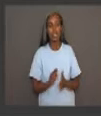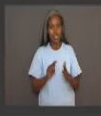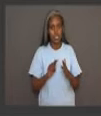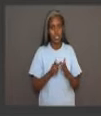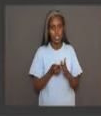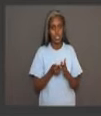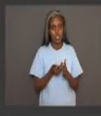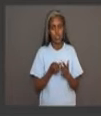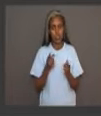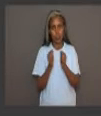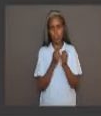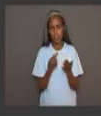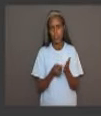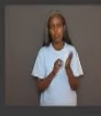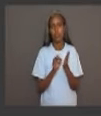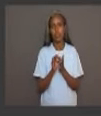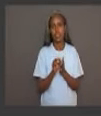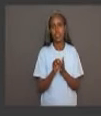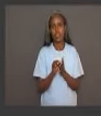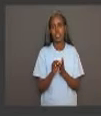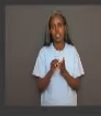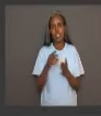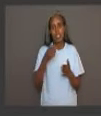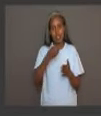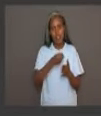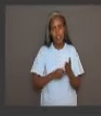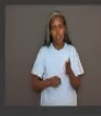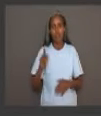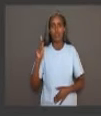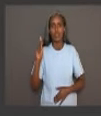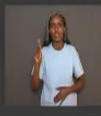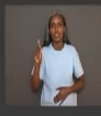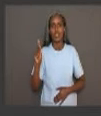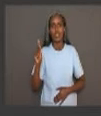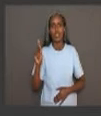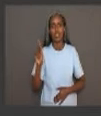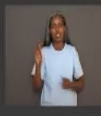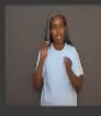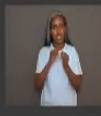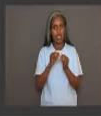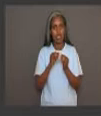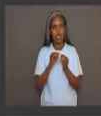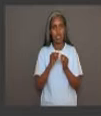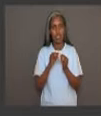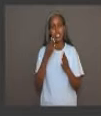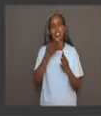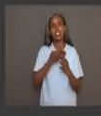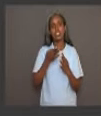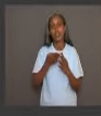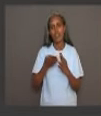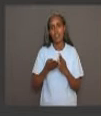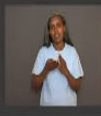Starting with this number, the value of K is added in